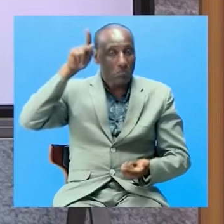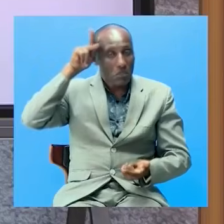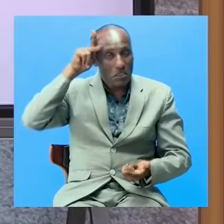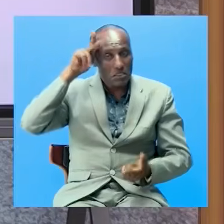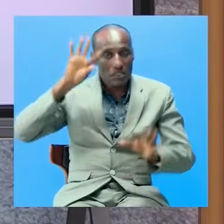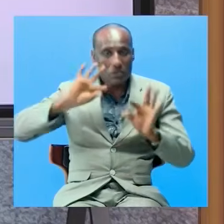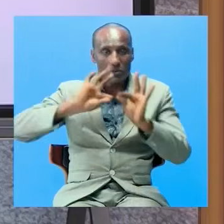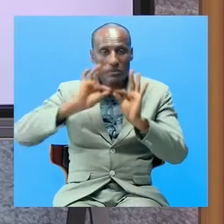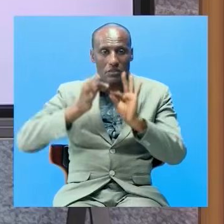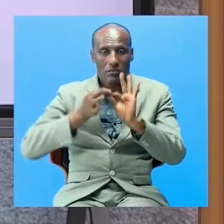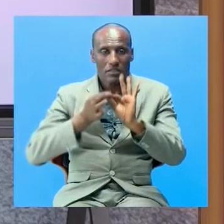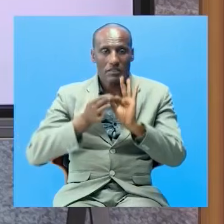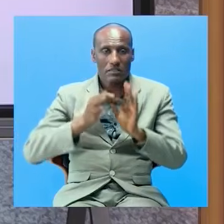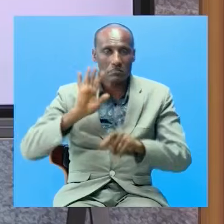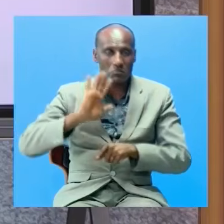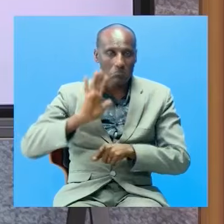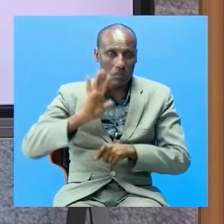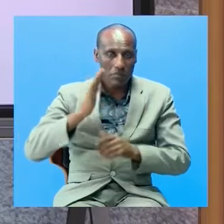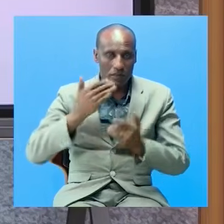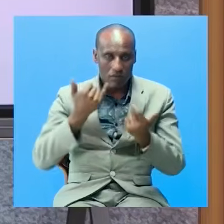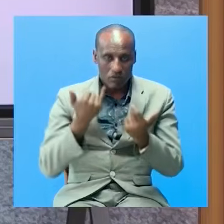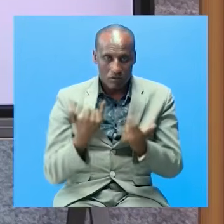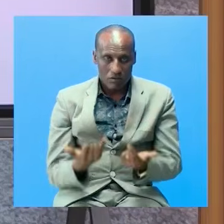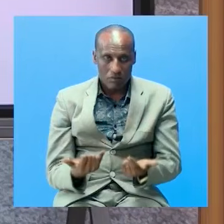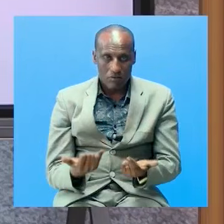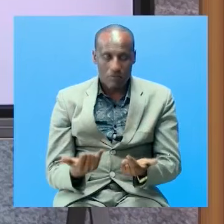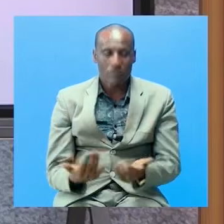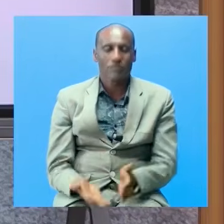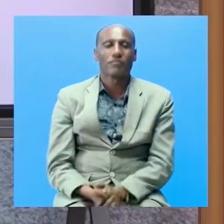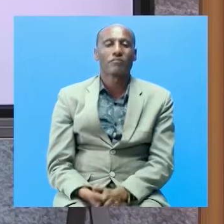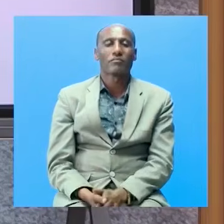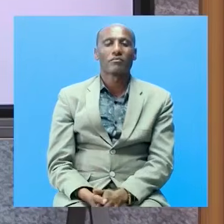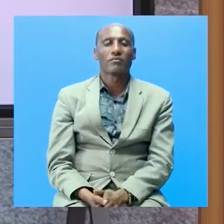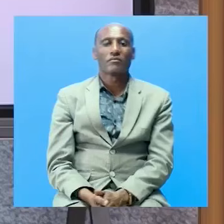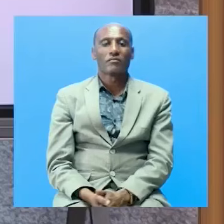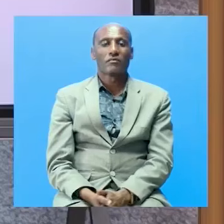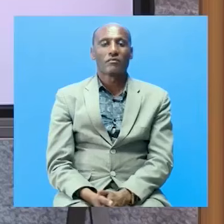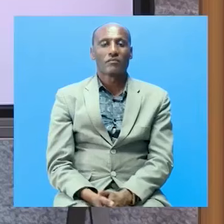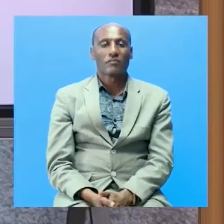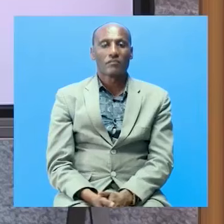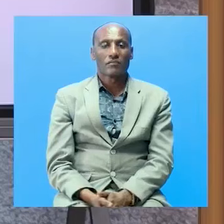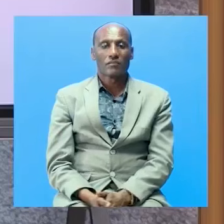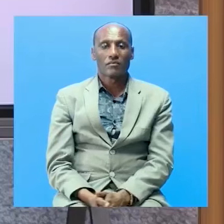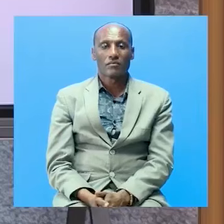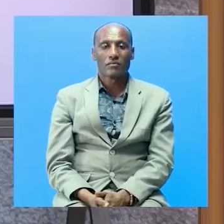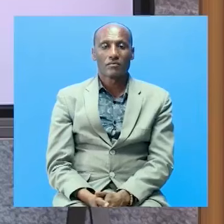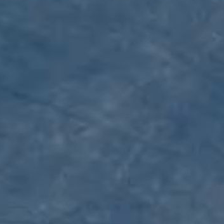this is all what I have. I am Sanait, your English teacher. Bye for now.